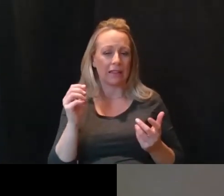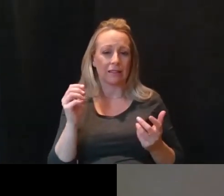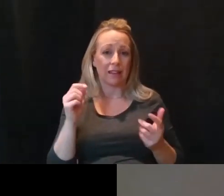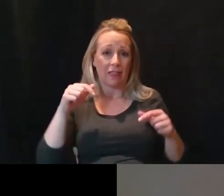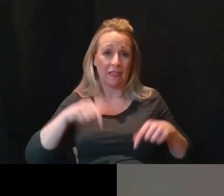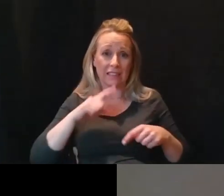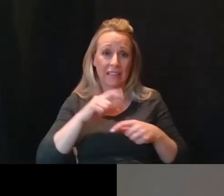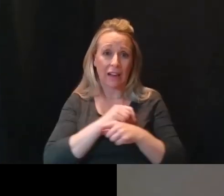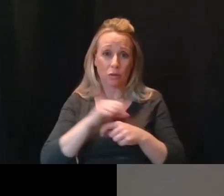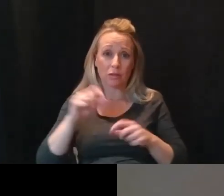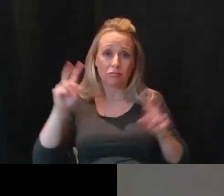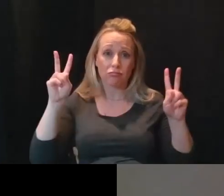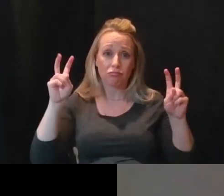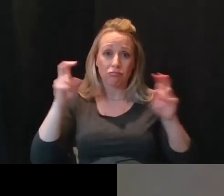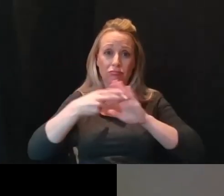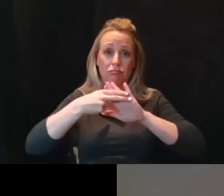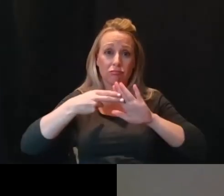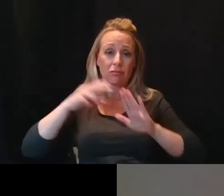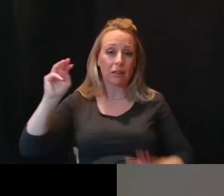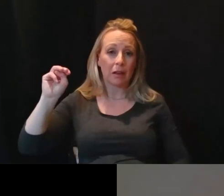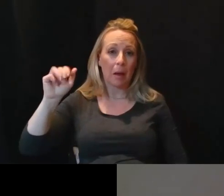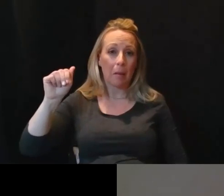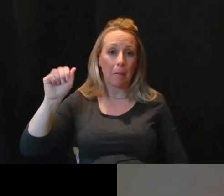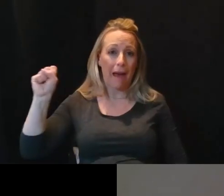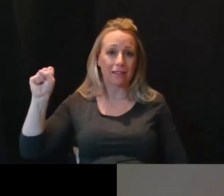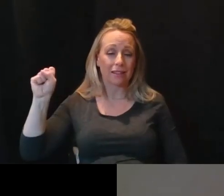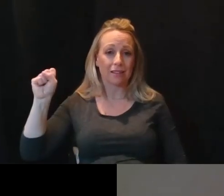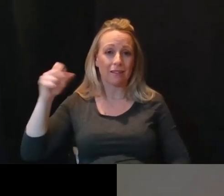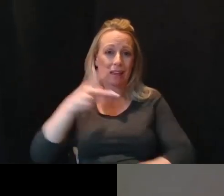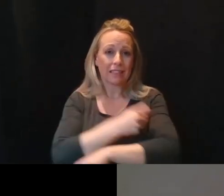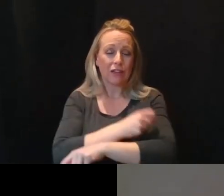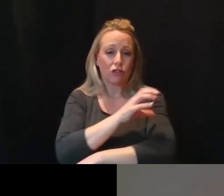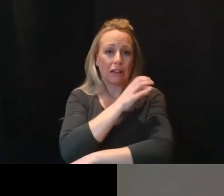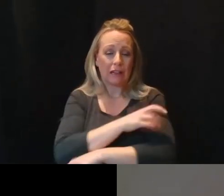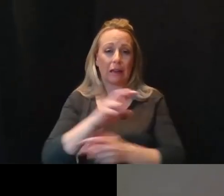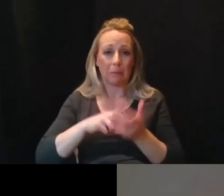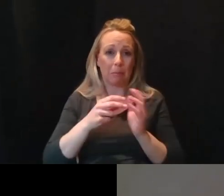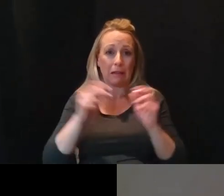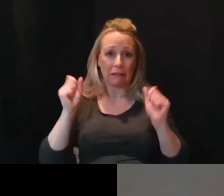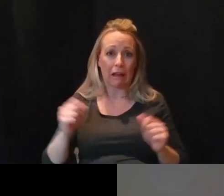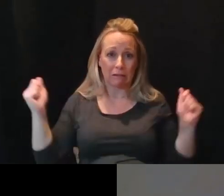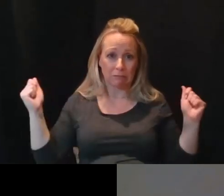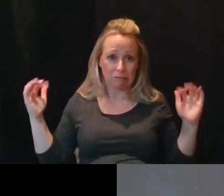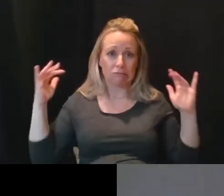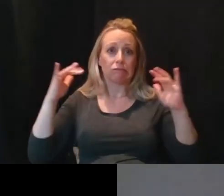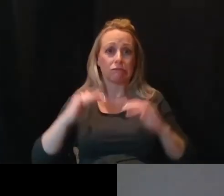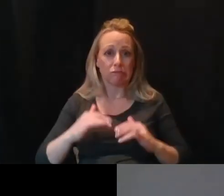I will tell you that the last week, the leadership team at the health department went back and did some tweaking